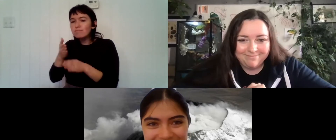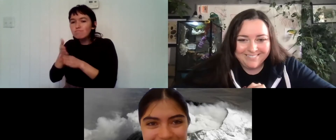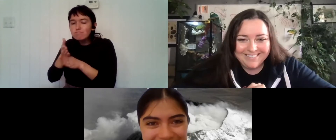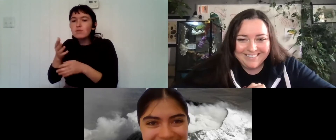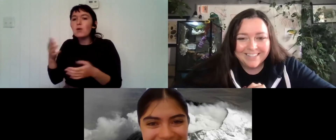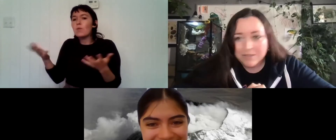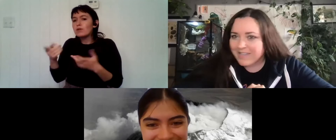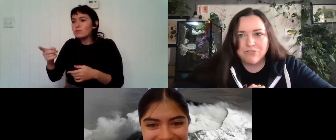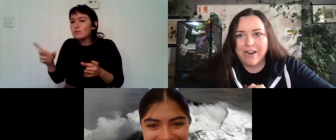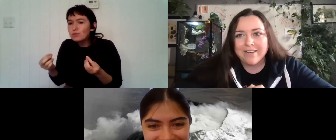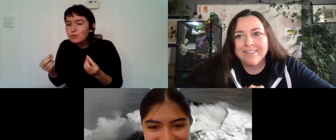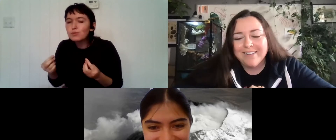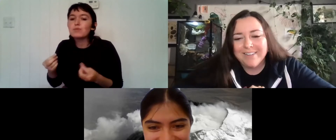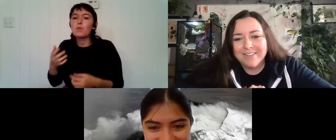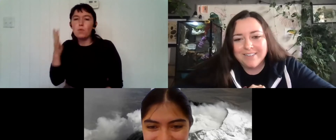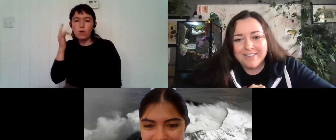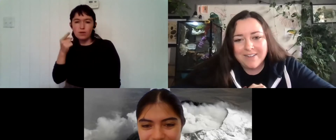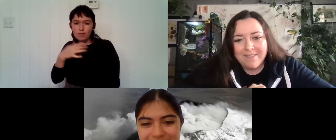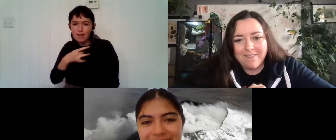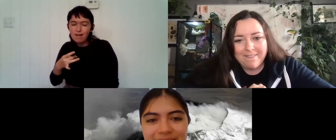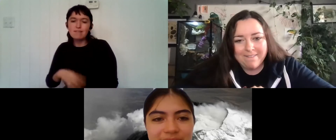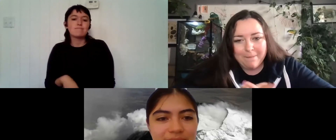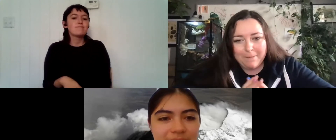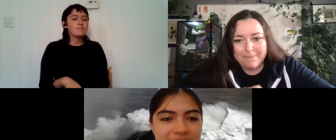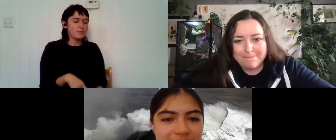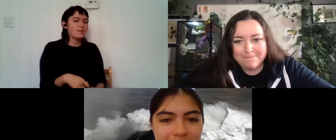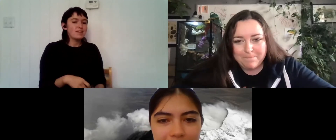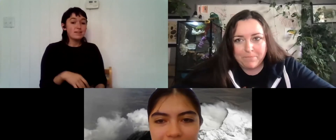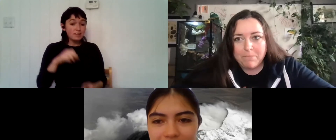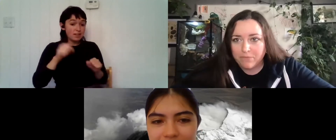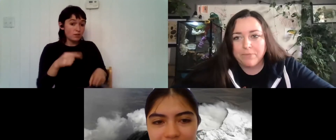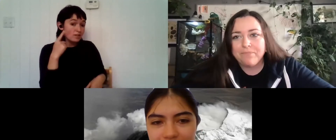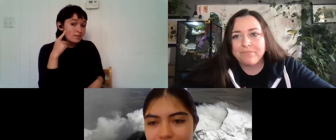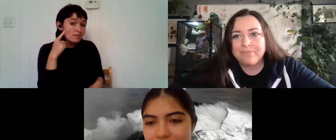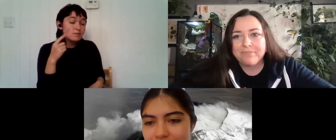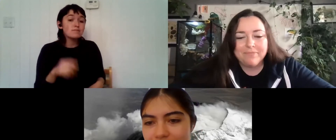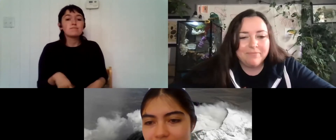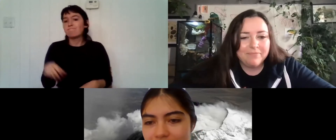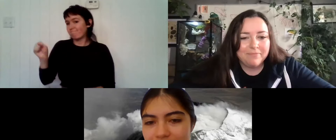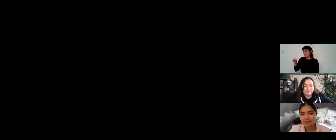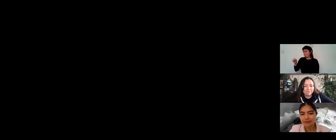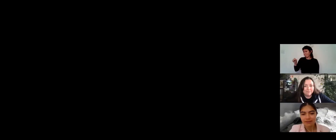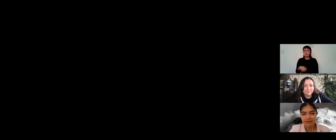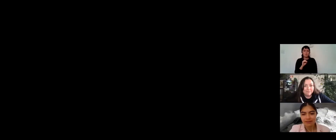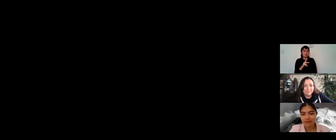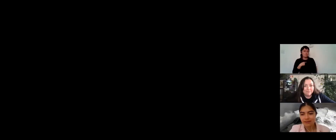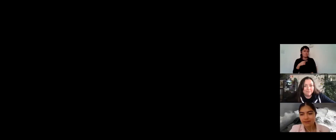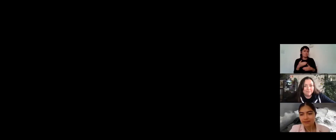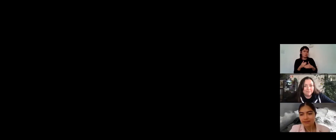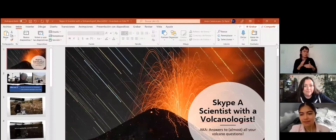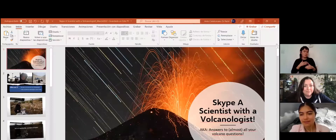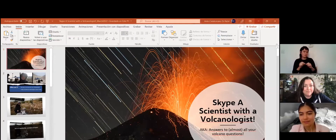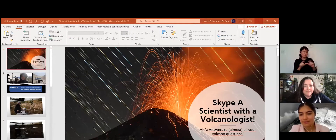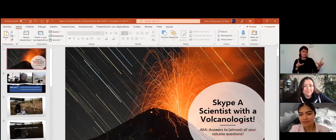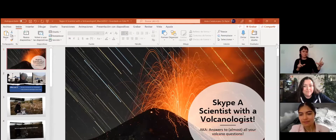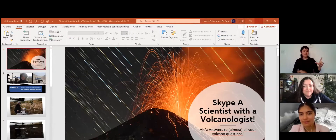Hi, can you hear me? Sounds great. Perfect. I'm going to share my screen. Beautiful. See.